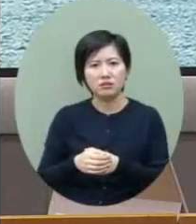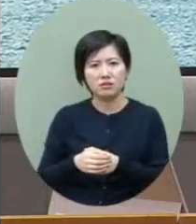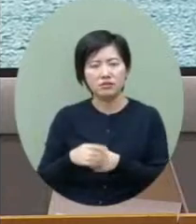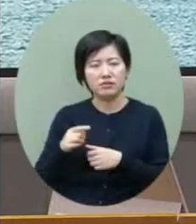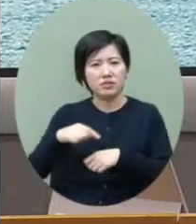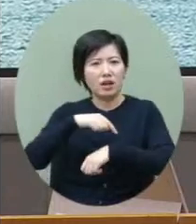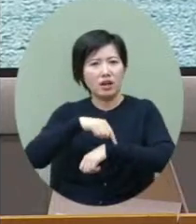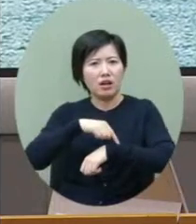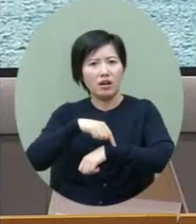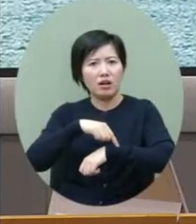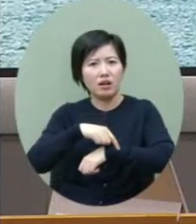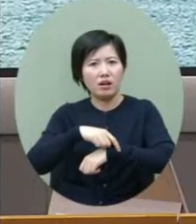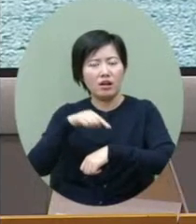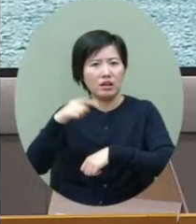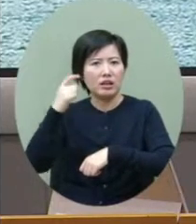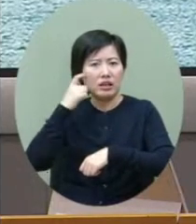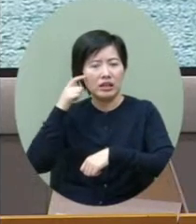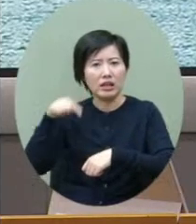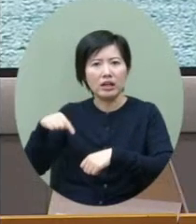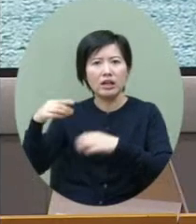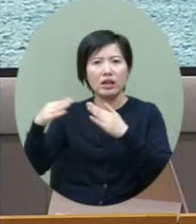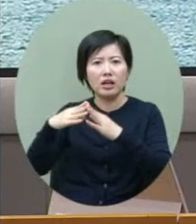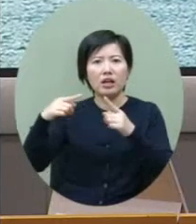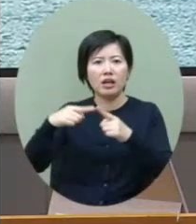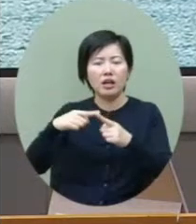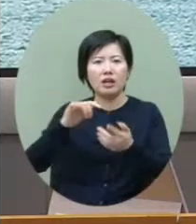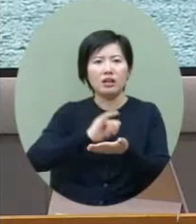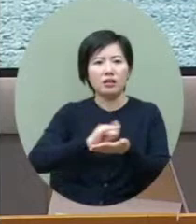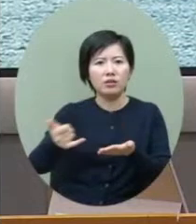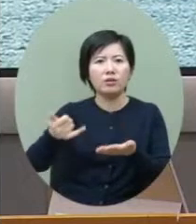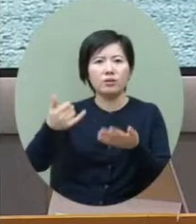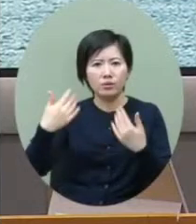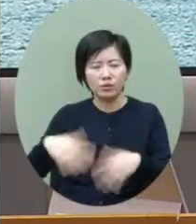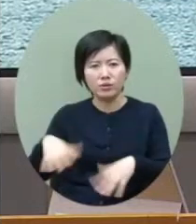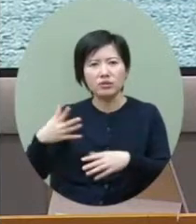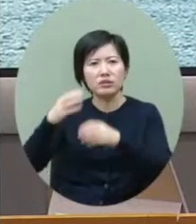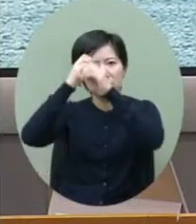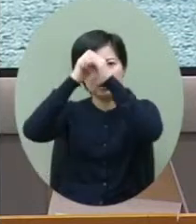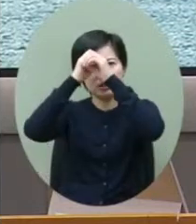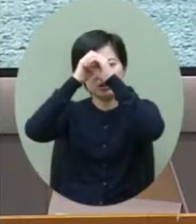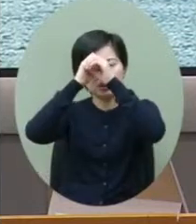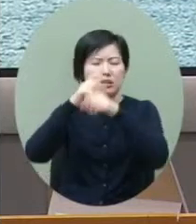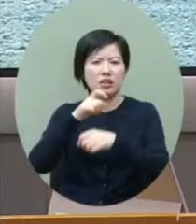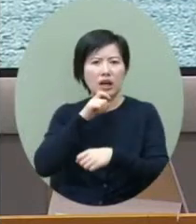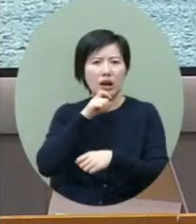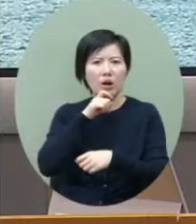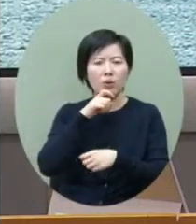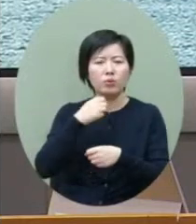And for those who had symptoms, they were sent to hospital immediately. And